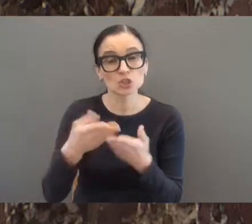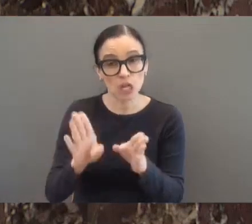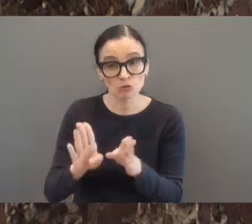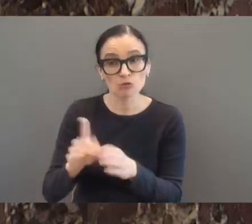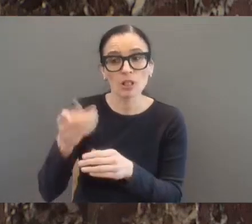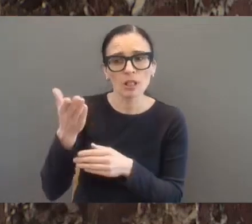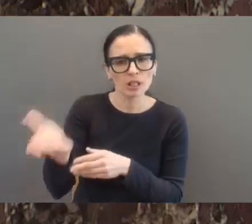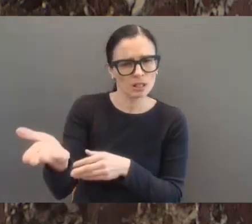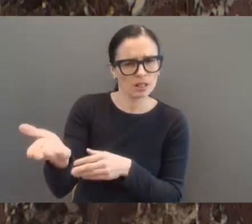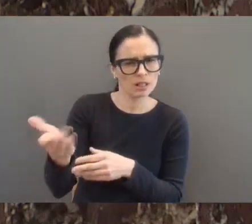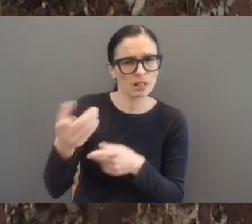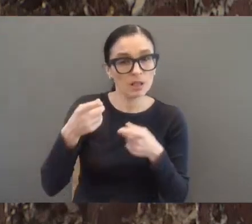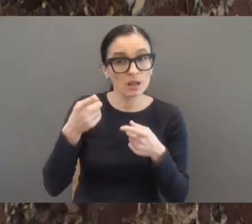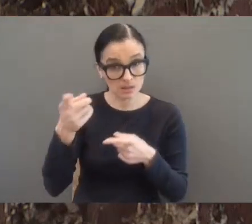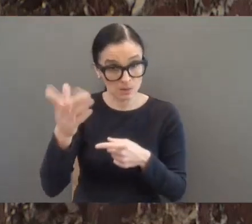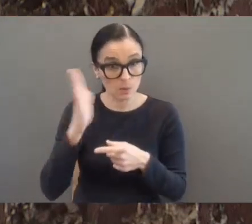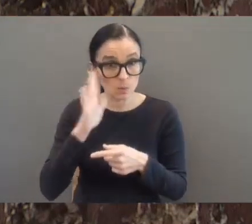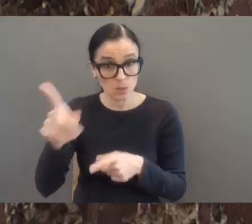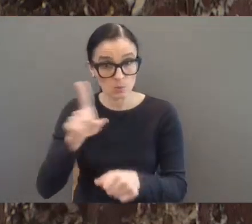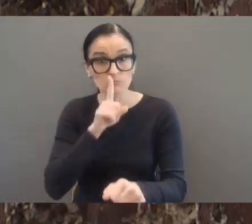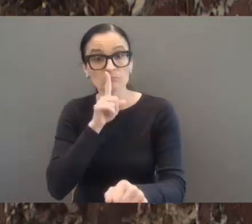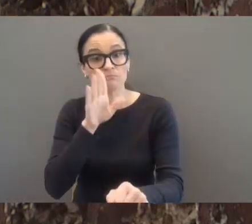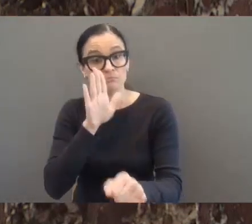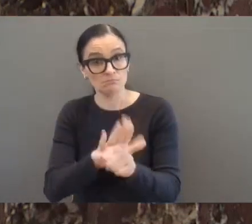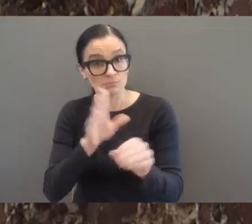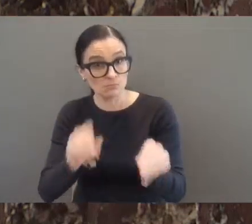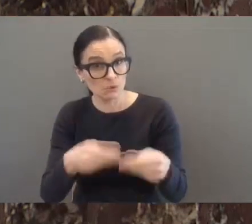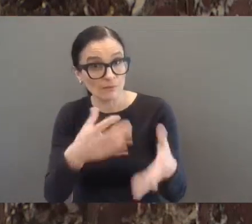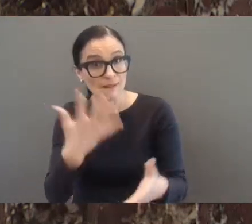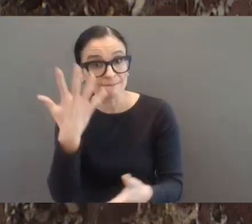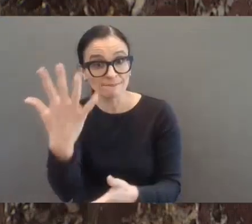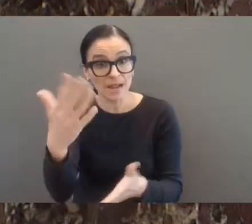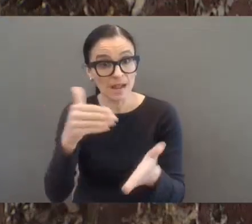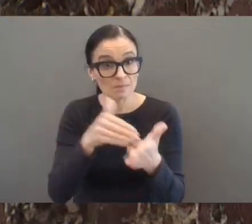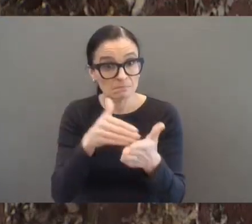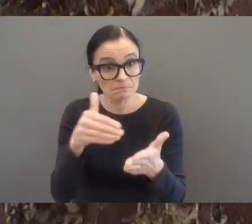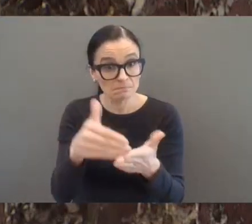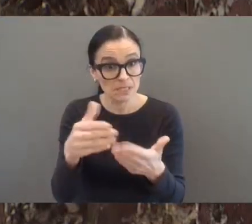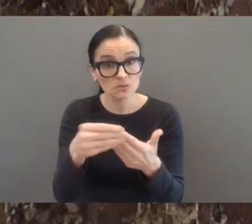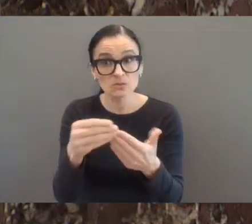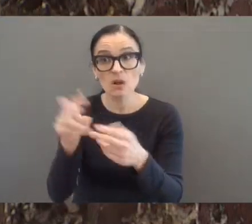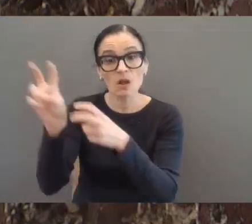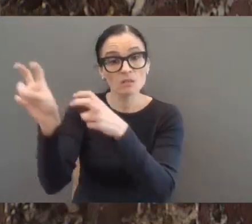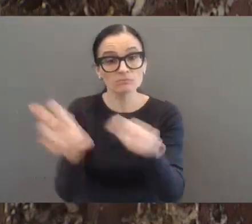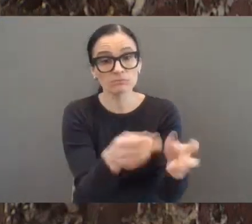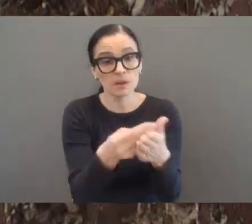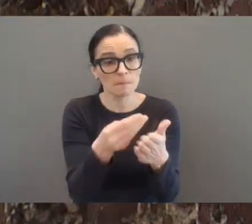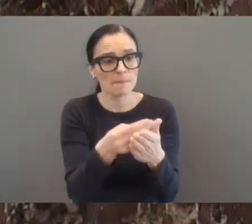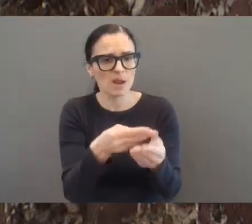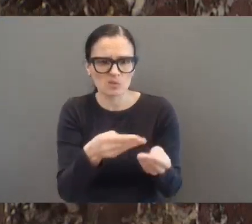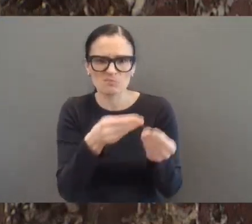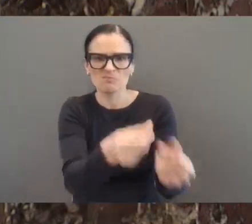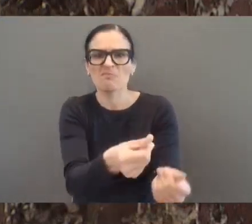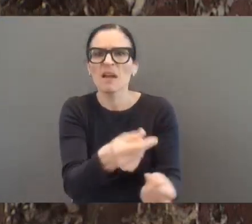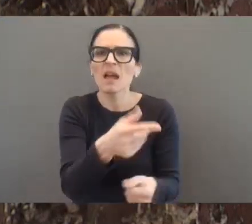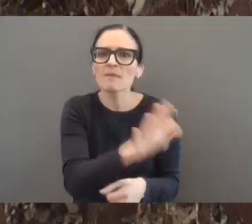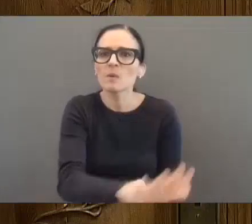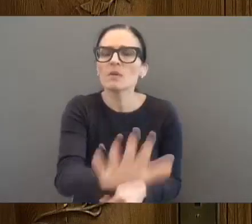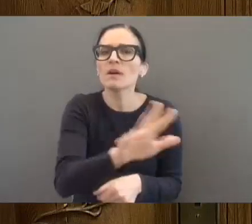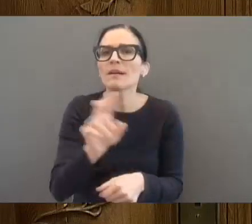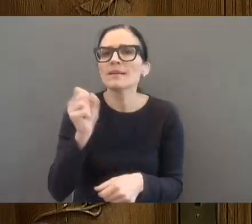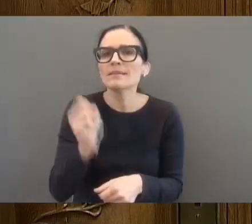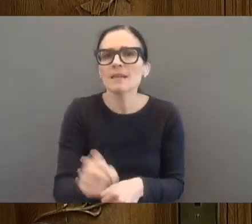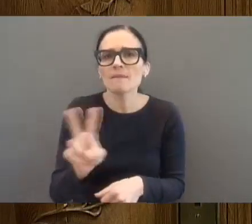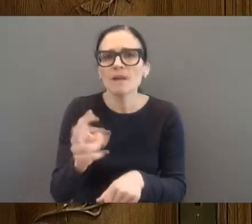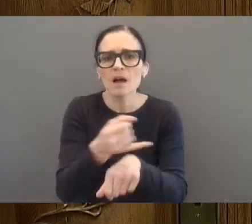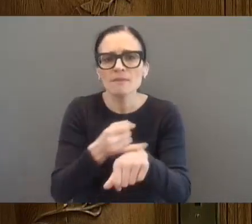million of transitional funding to cover South Island emergency dispatch services?